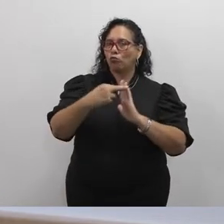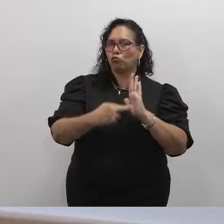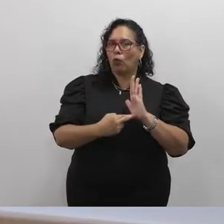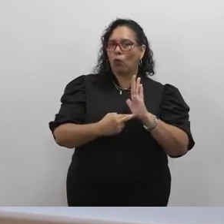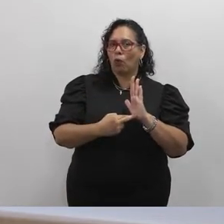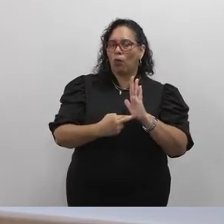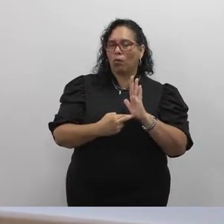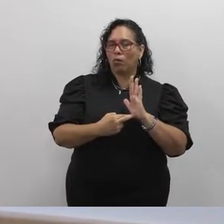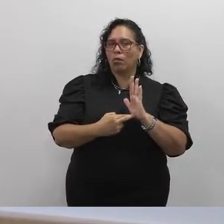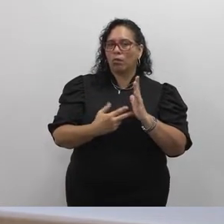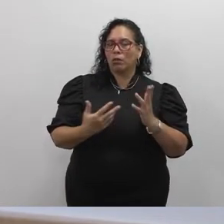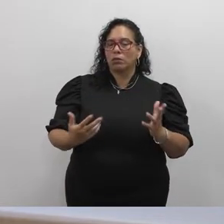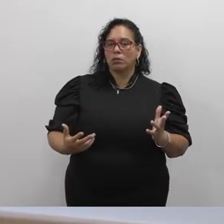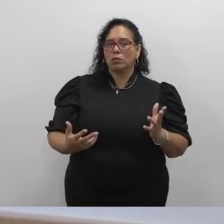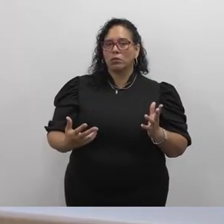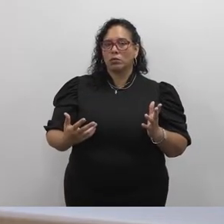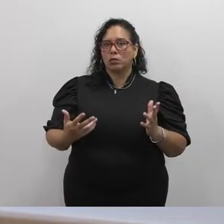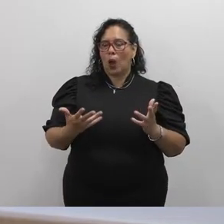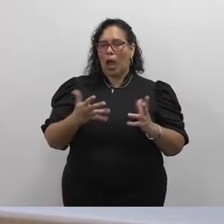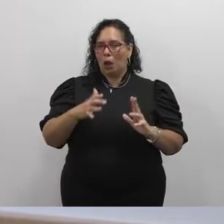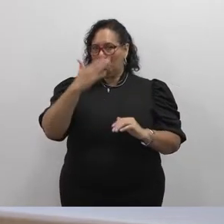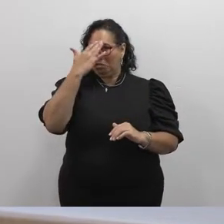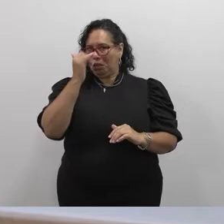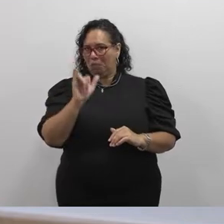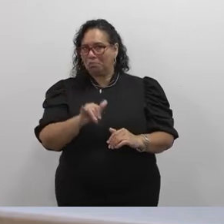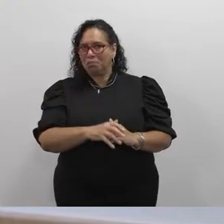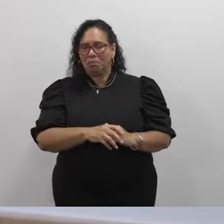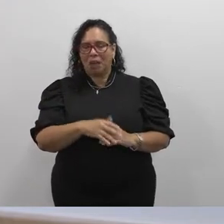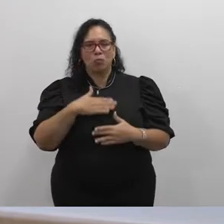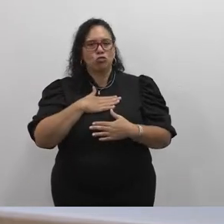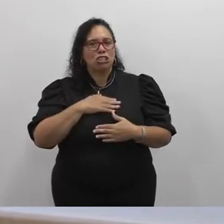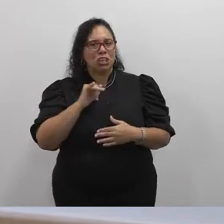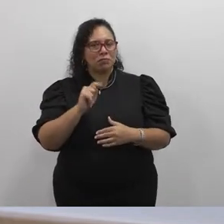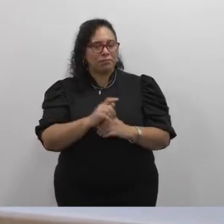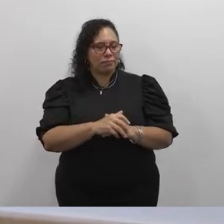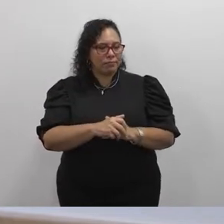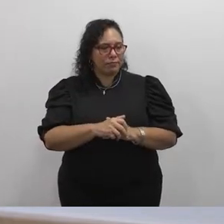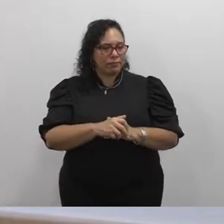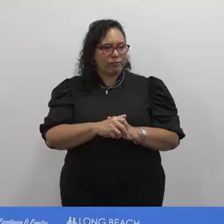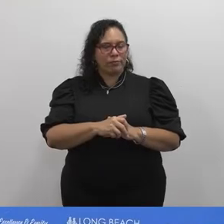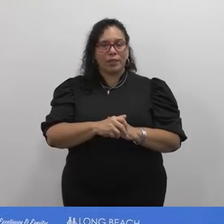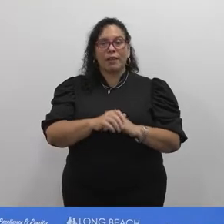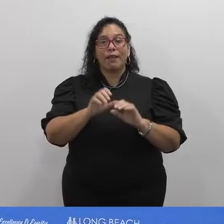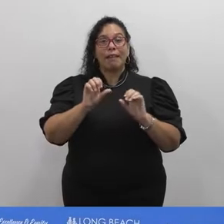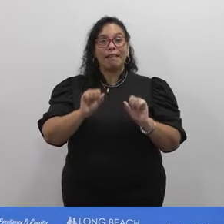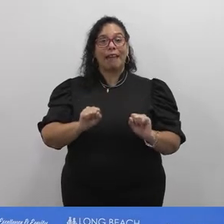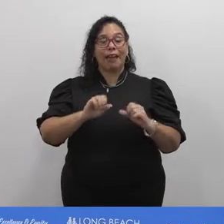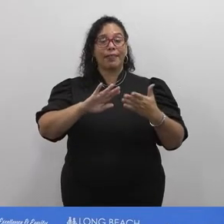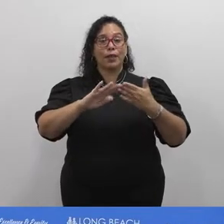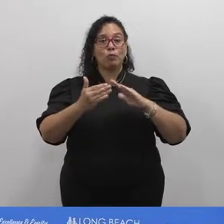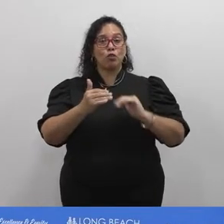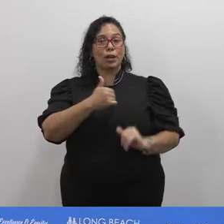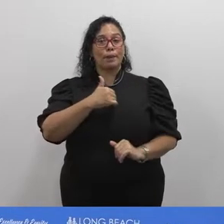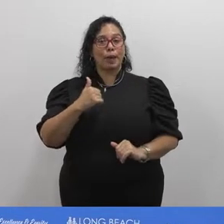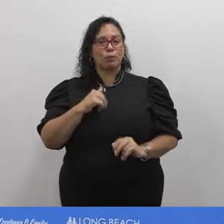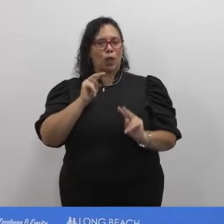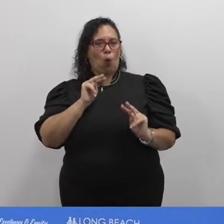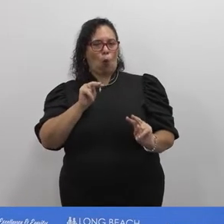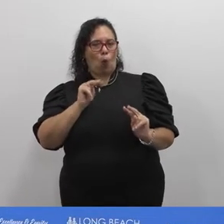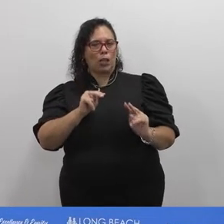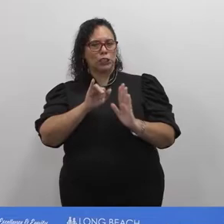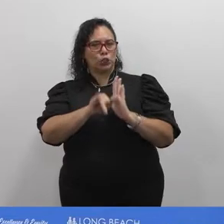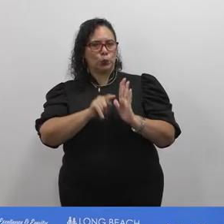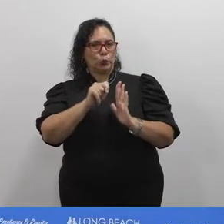And so I don't want to lose sight of that. For sure. Yeah, to the community members that may be watching and are thinking, okay,